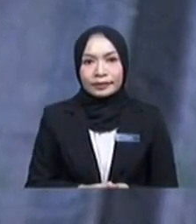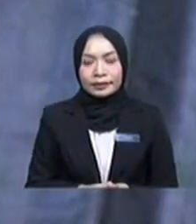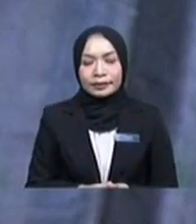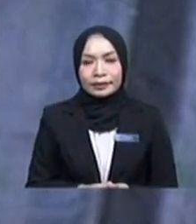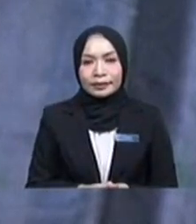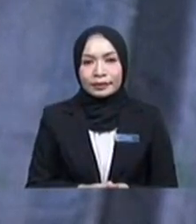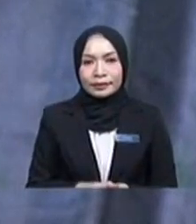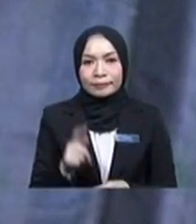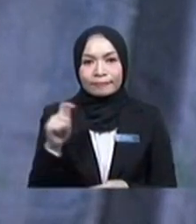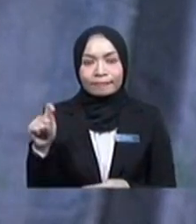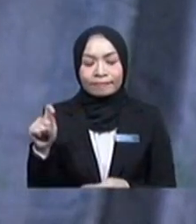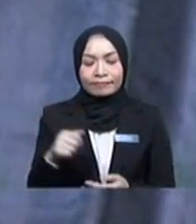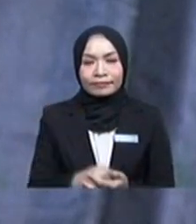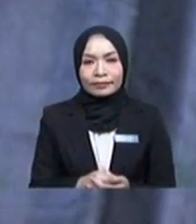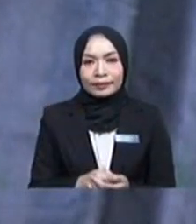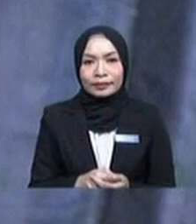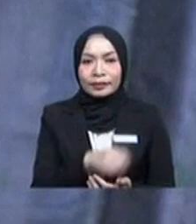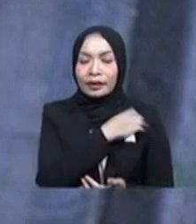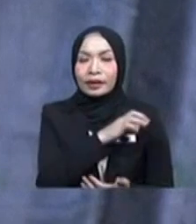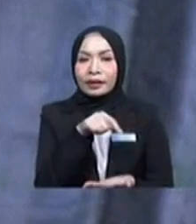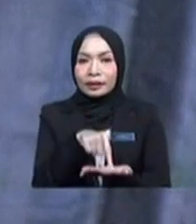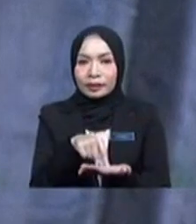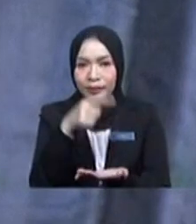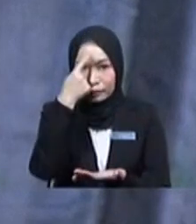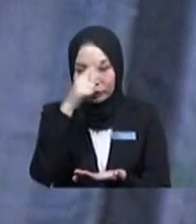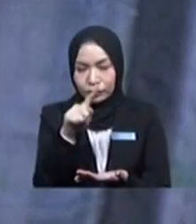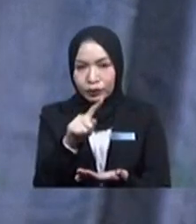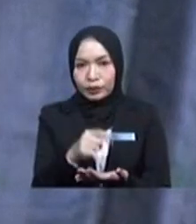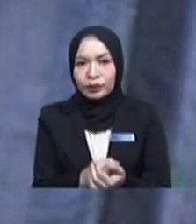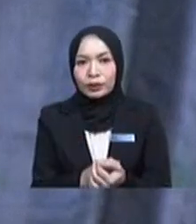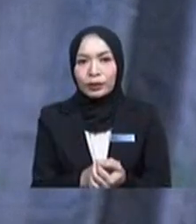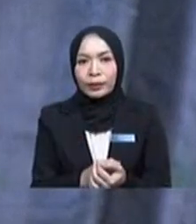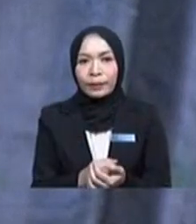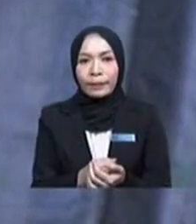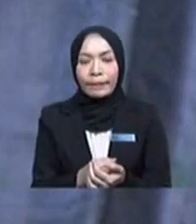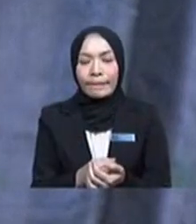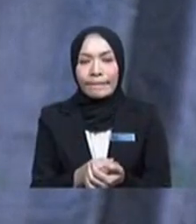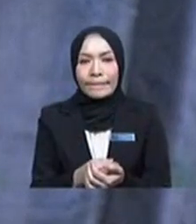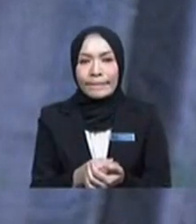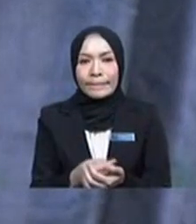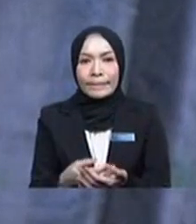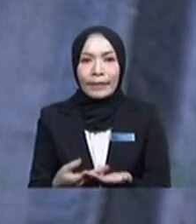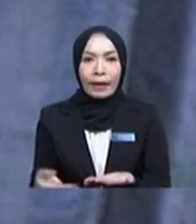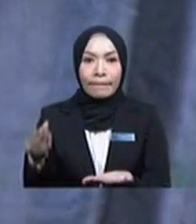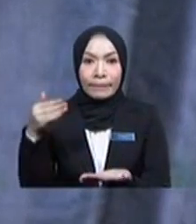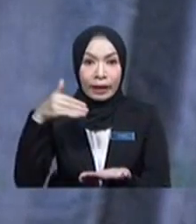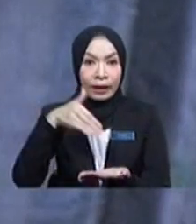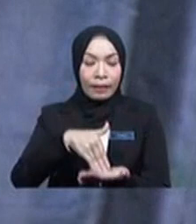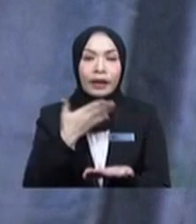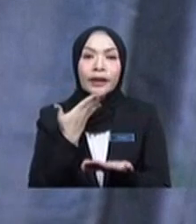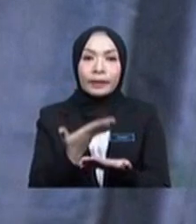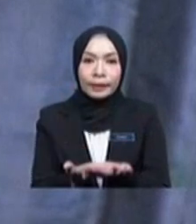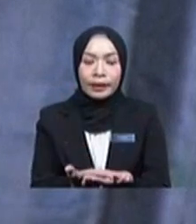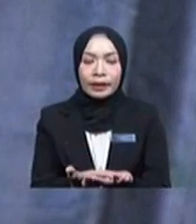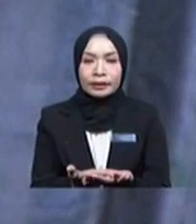The keyword for this transformation effort is empowerment. With SBA, teachers are empowered to implement